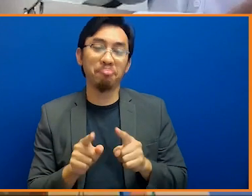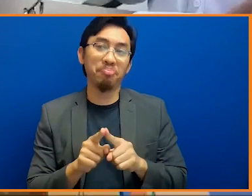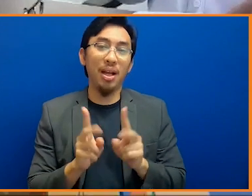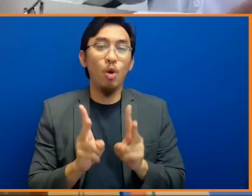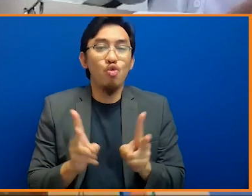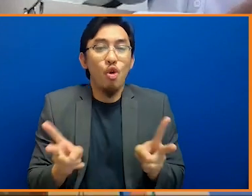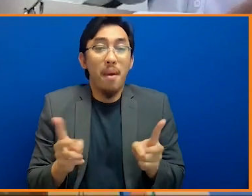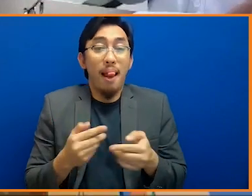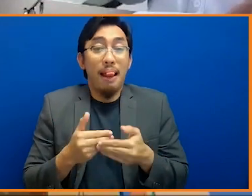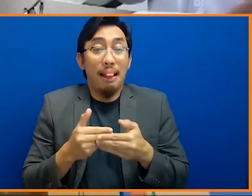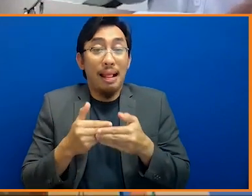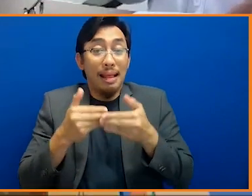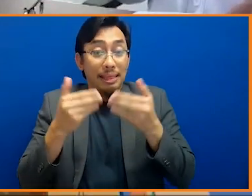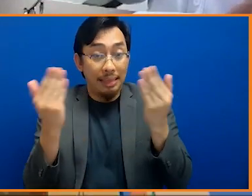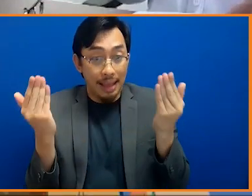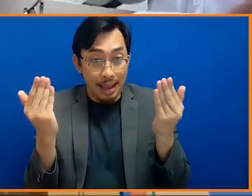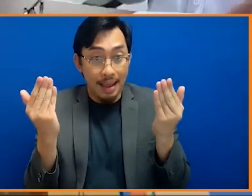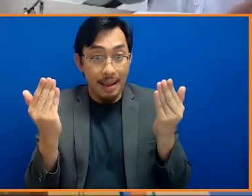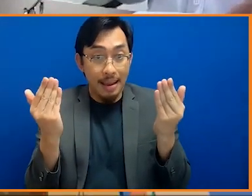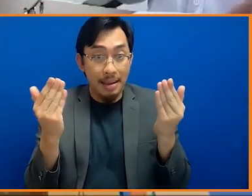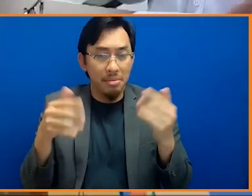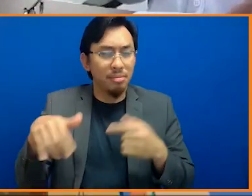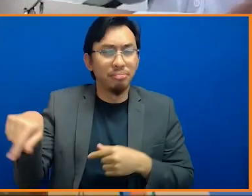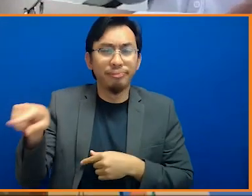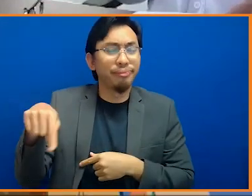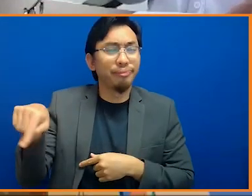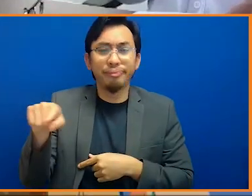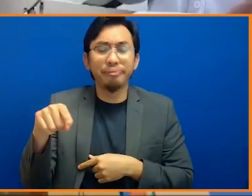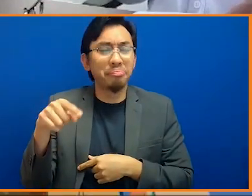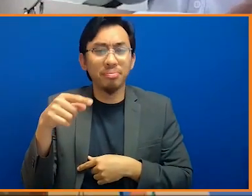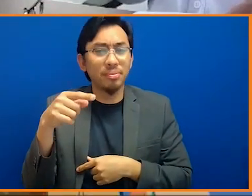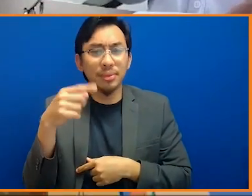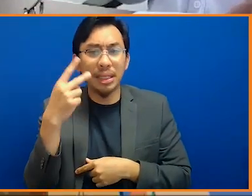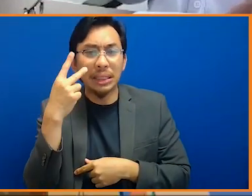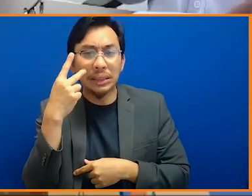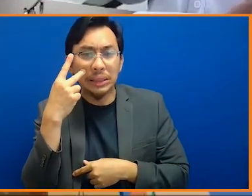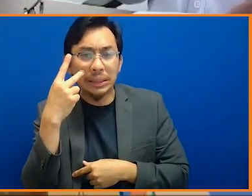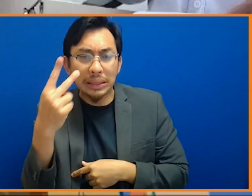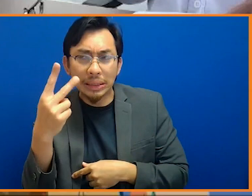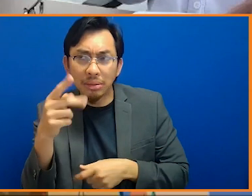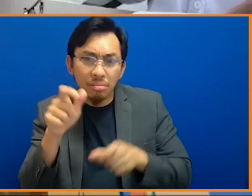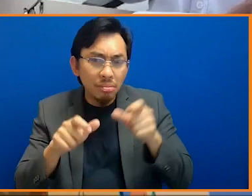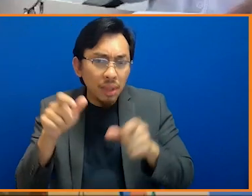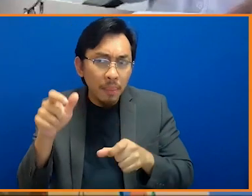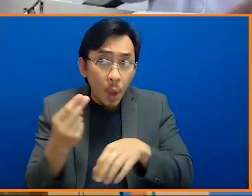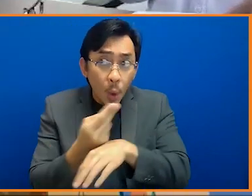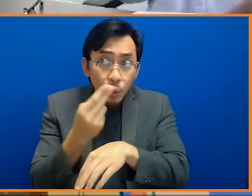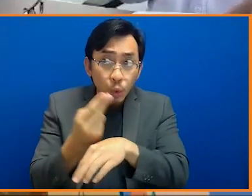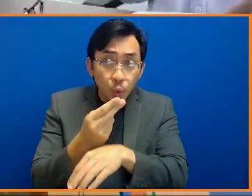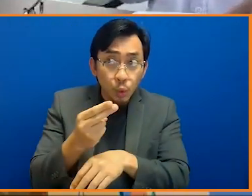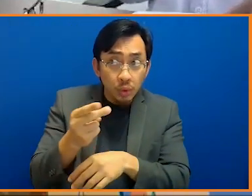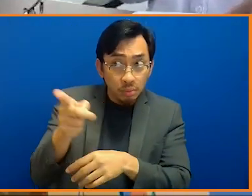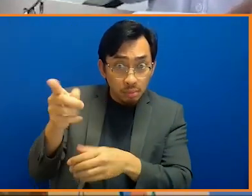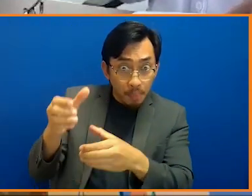they in normal day they did not see any people use that